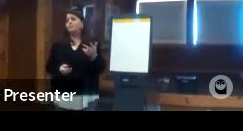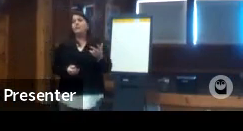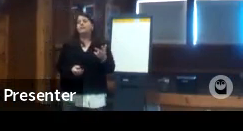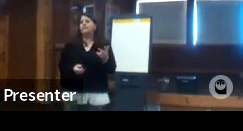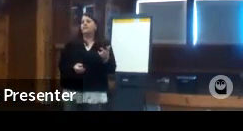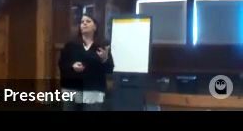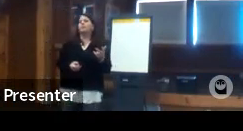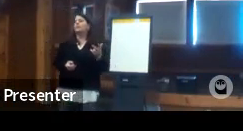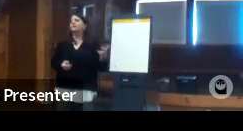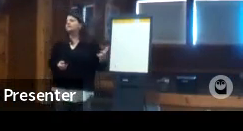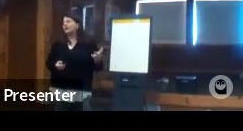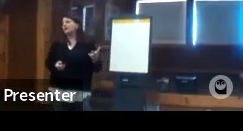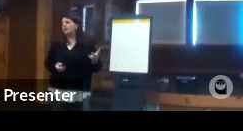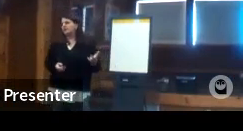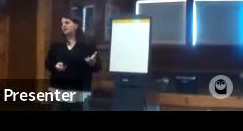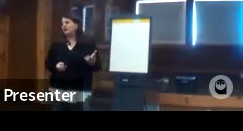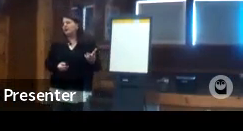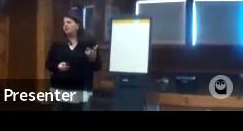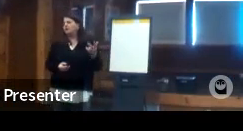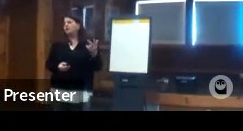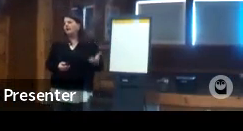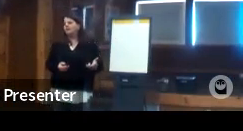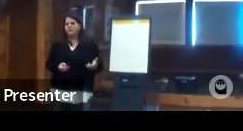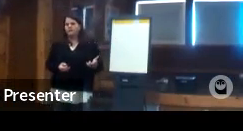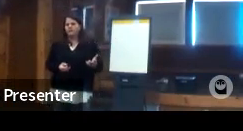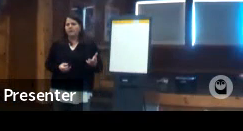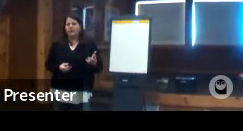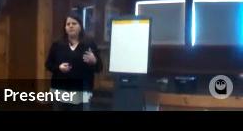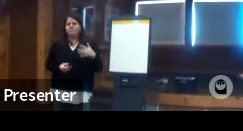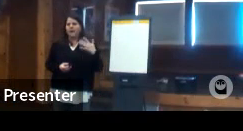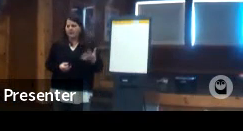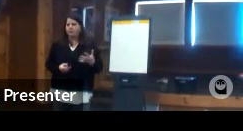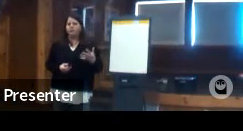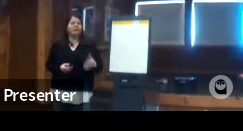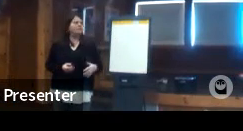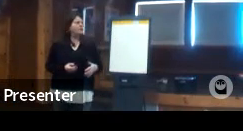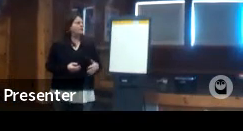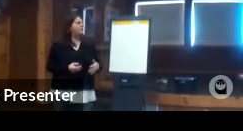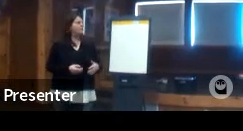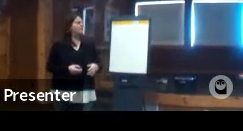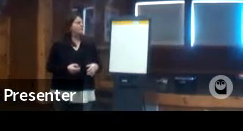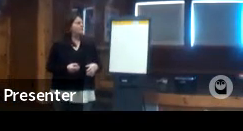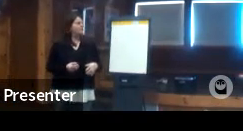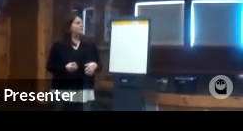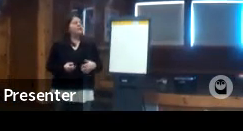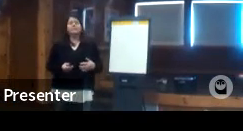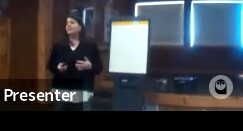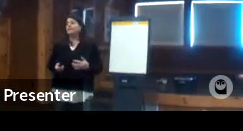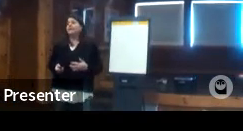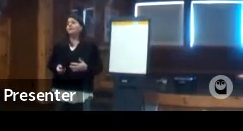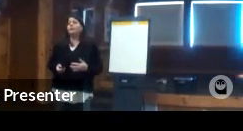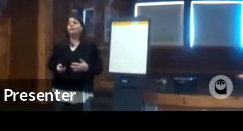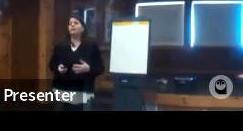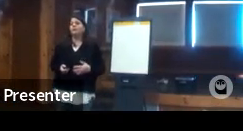that doesn't mean that it's the end of the world. Alyssa has not done that, and she's an excellent expert testifier as an advocate.